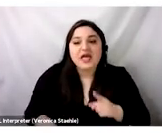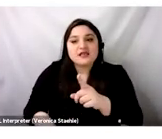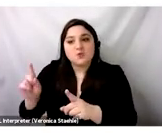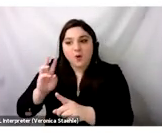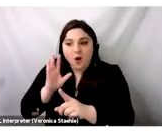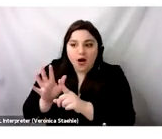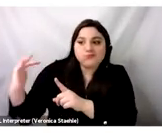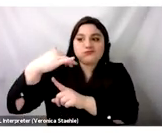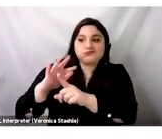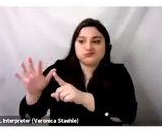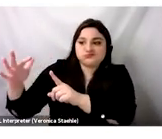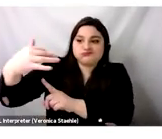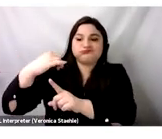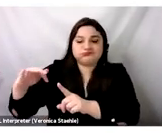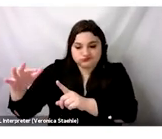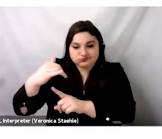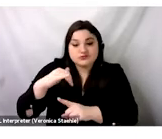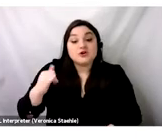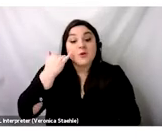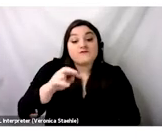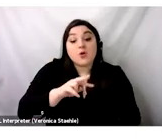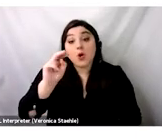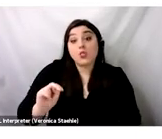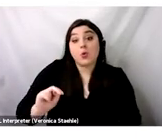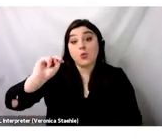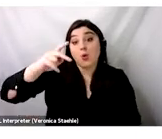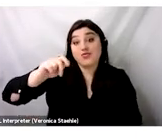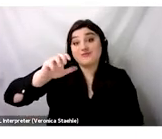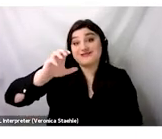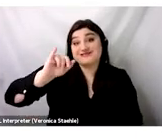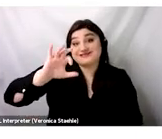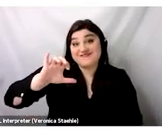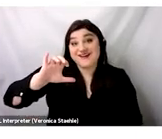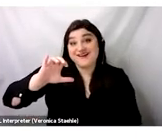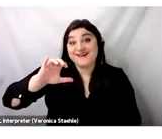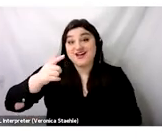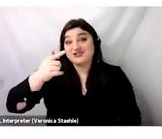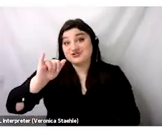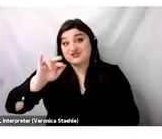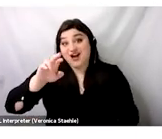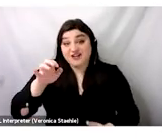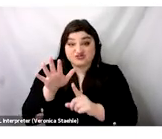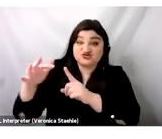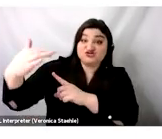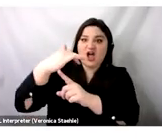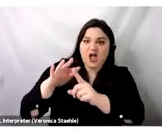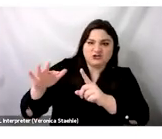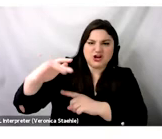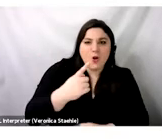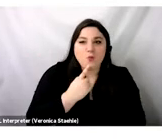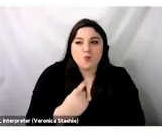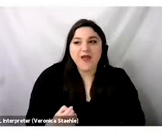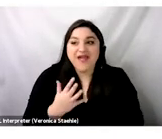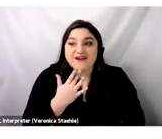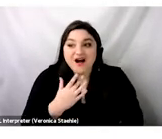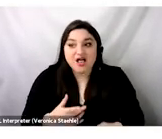location, of strength of current, and a couple other factors that basically this is like the